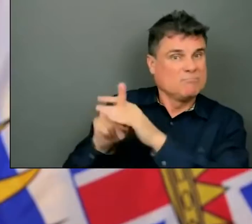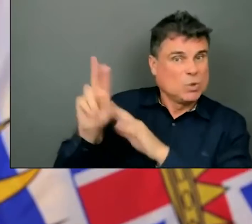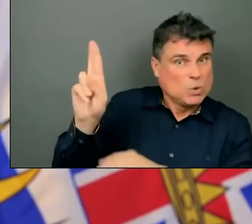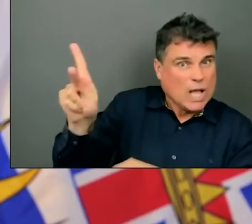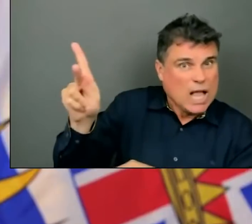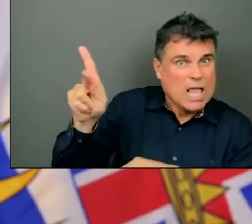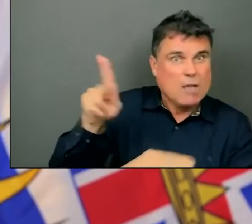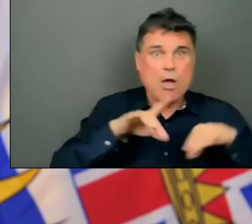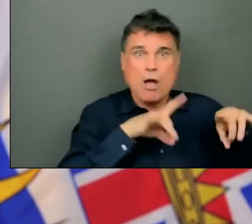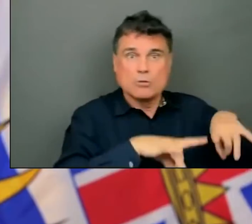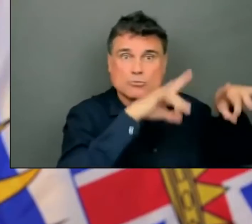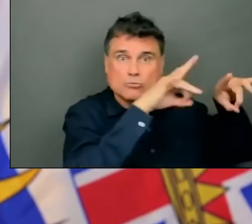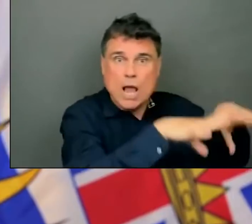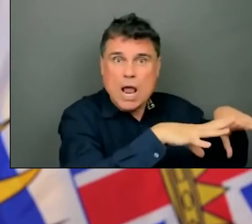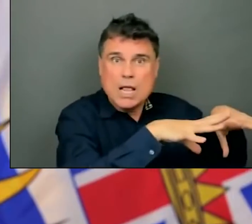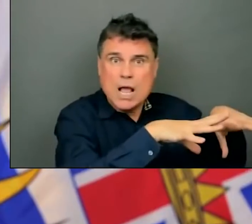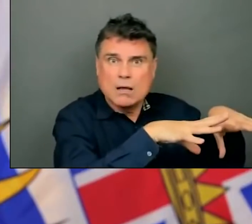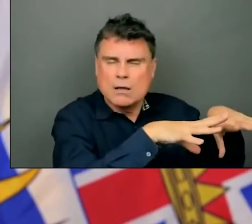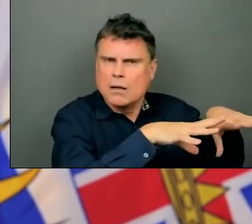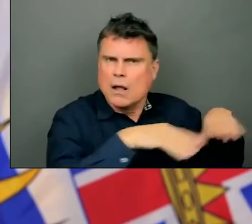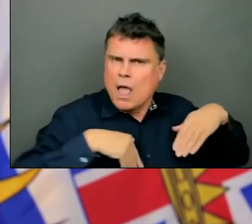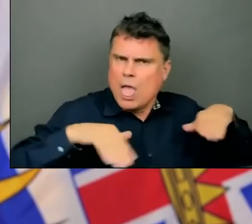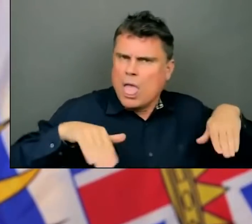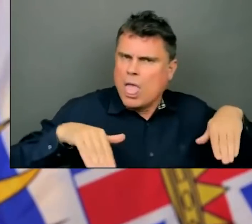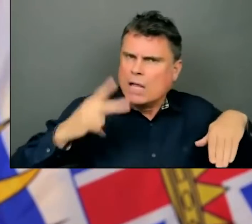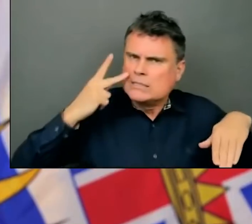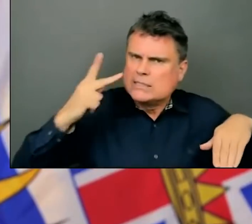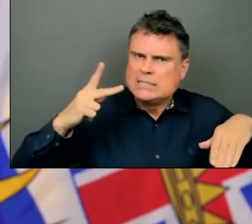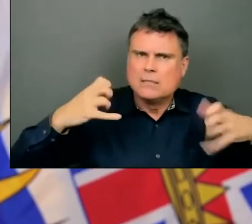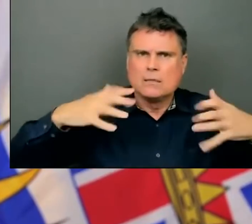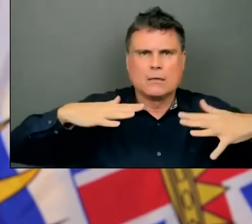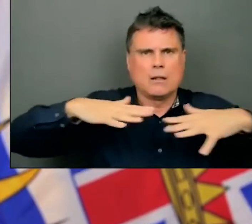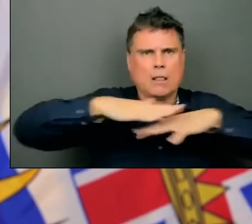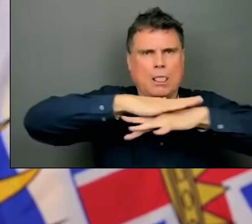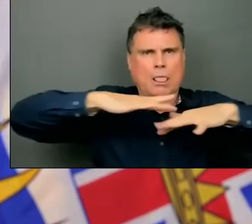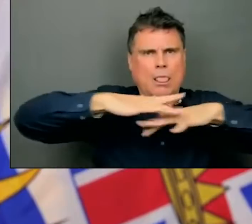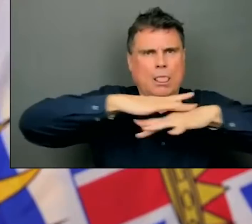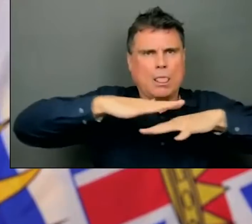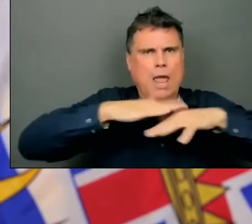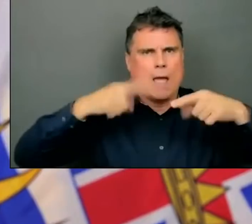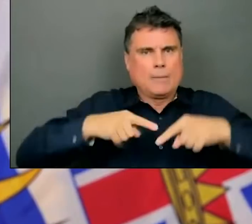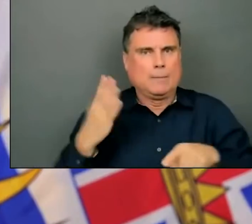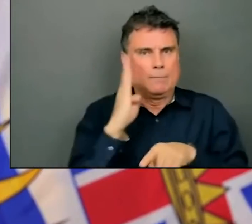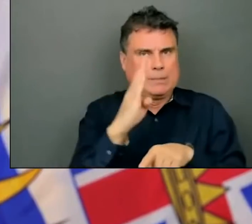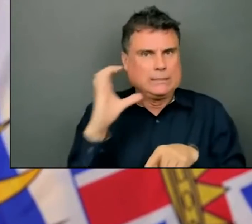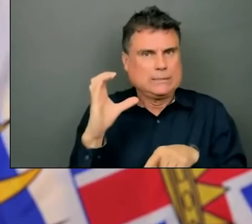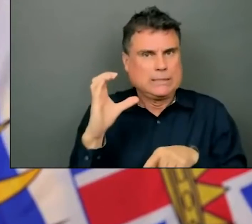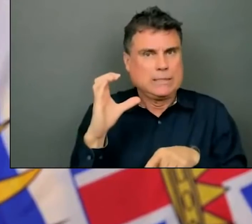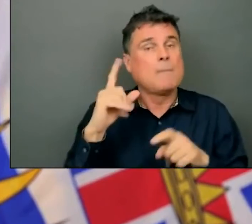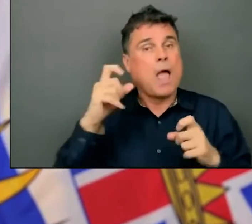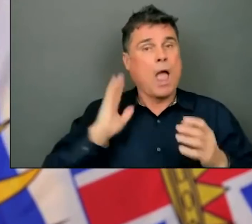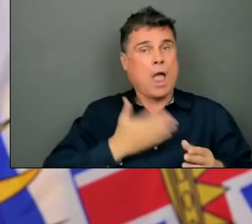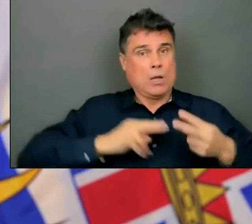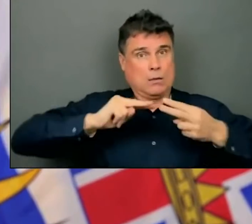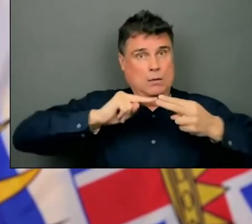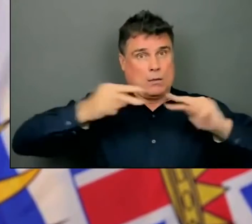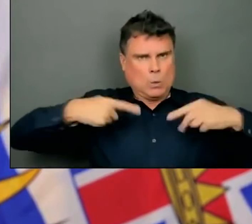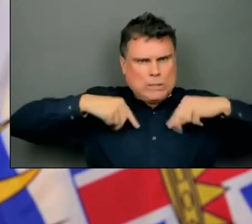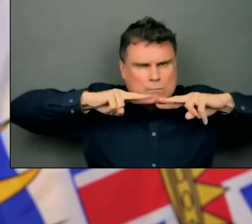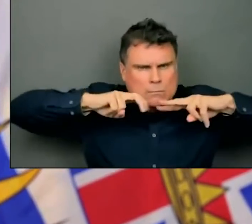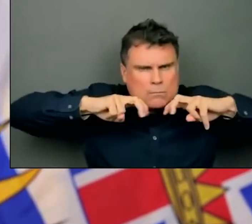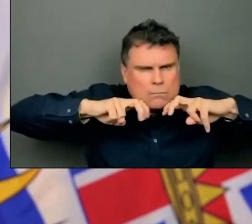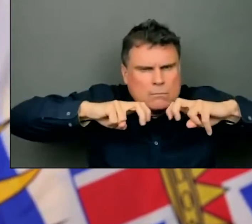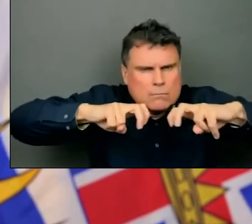yet seen any of those mixed variants here in BC, but our whole genome sequencing program is designed to detect